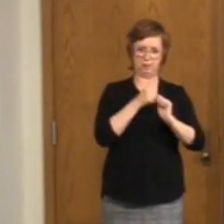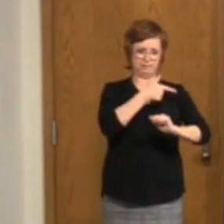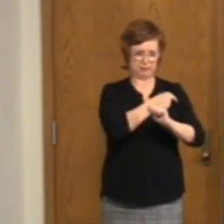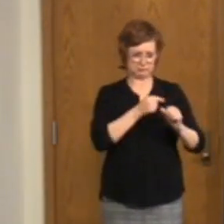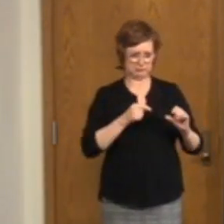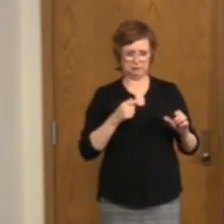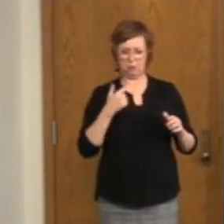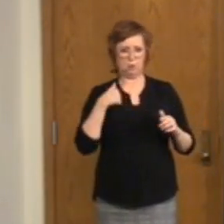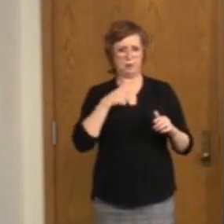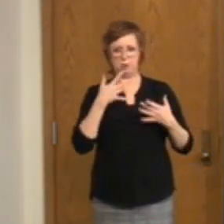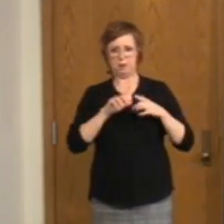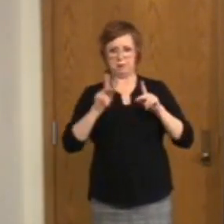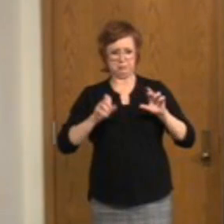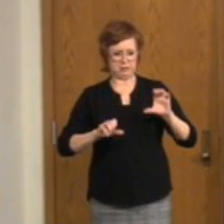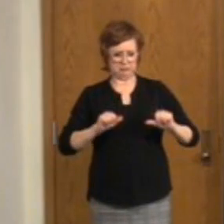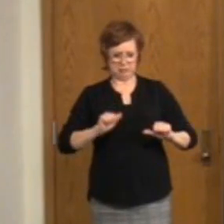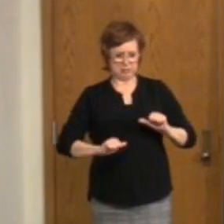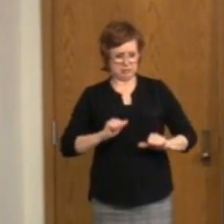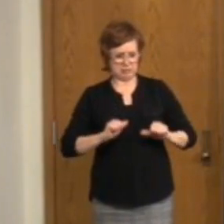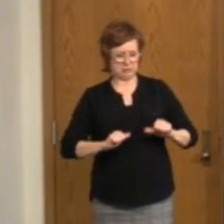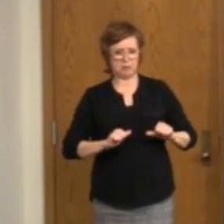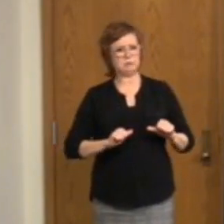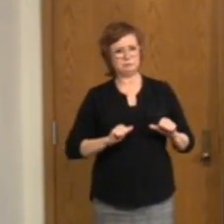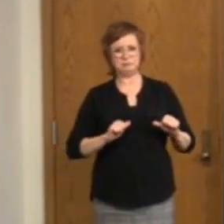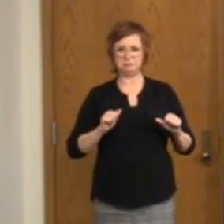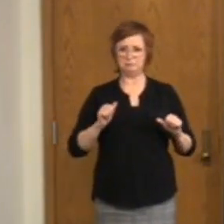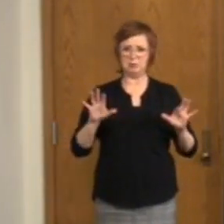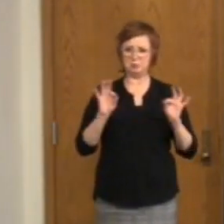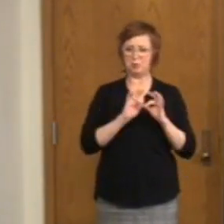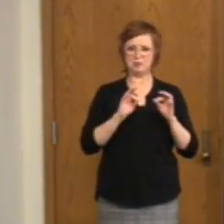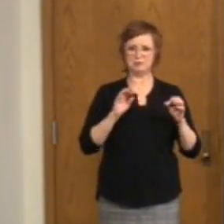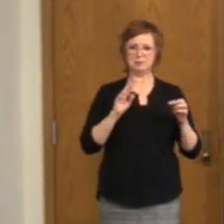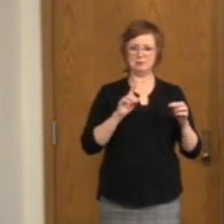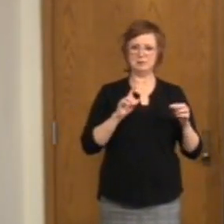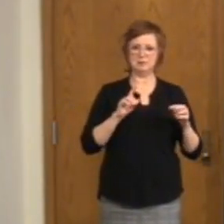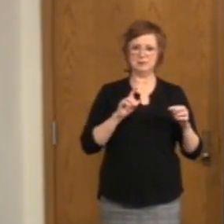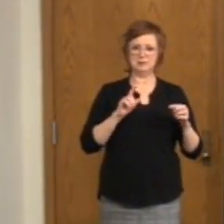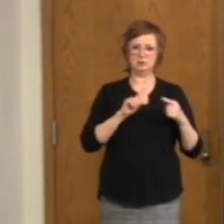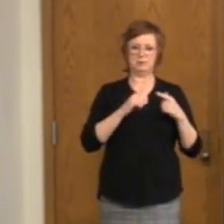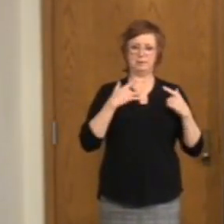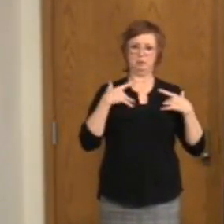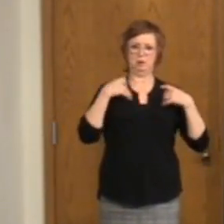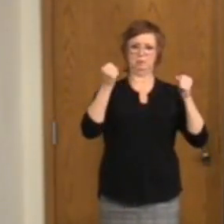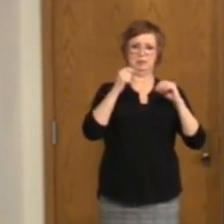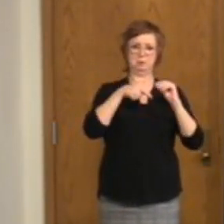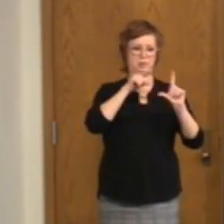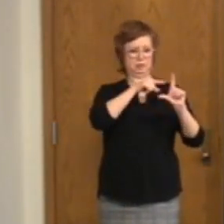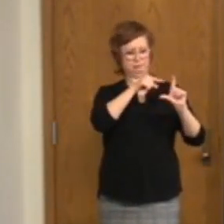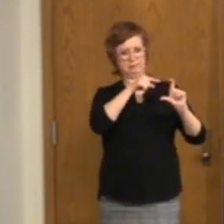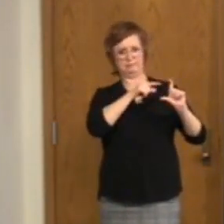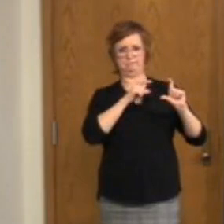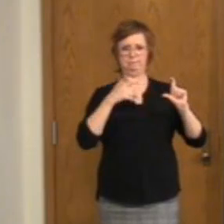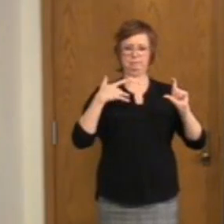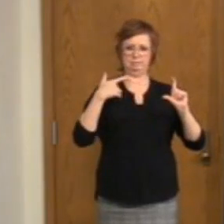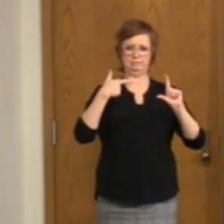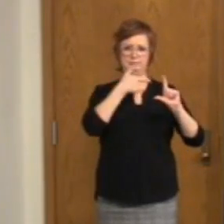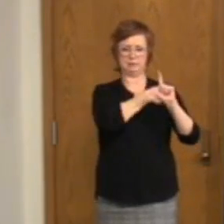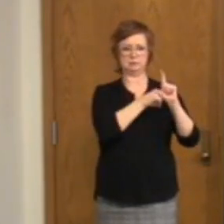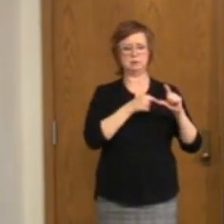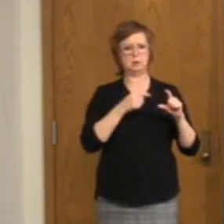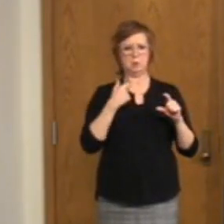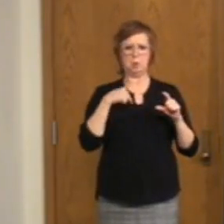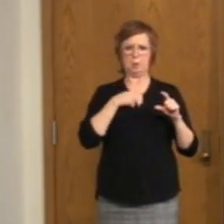everyone. And, overall, I think we have heard that there's a high intent of people in Saskatchewan to